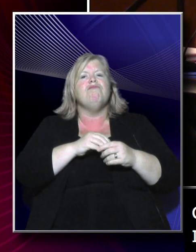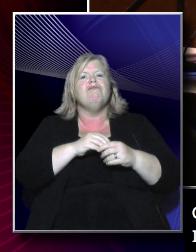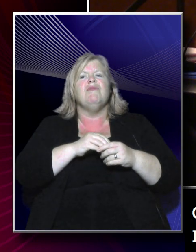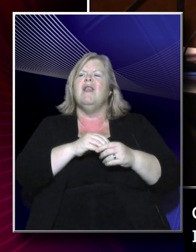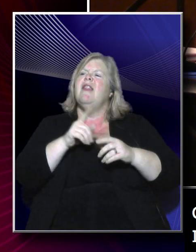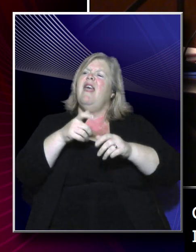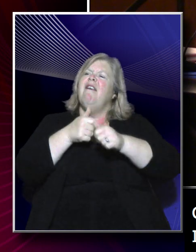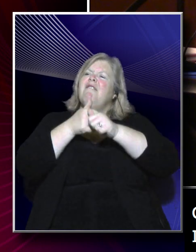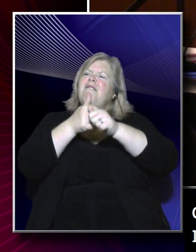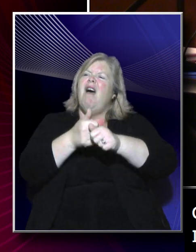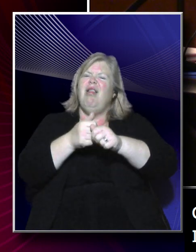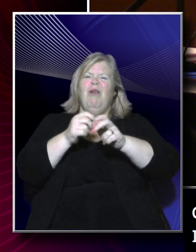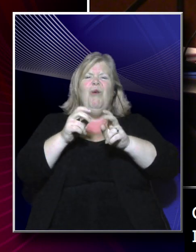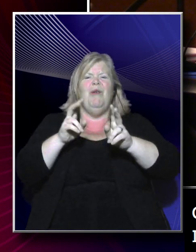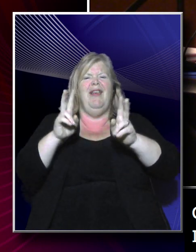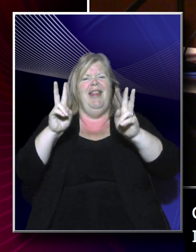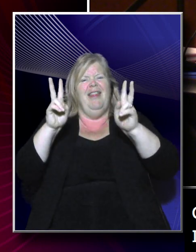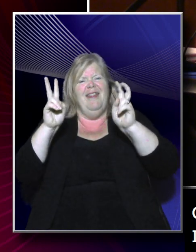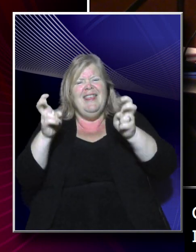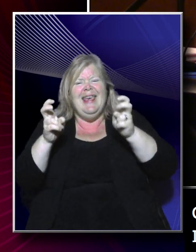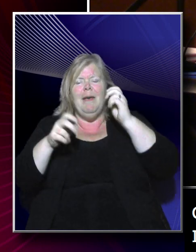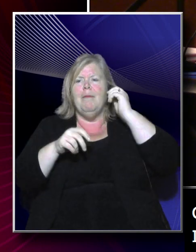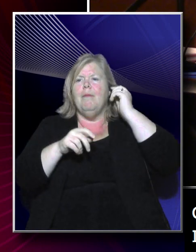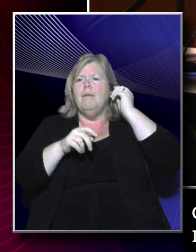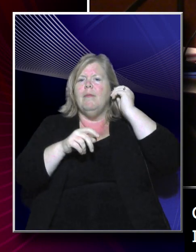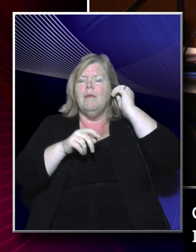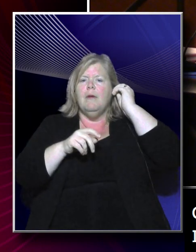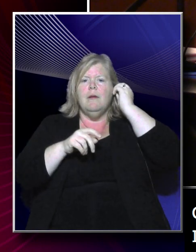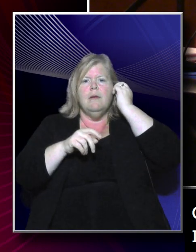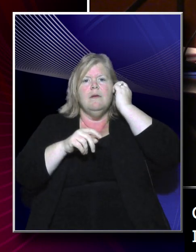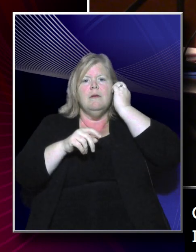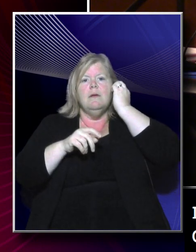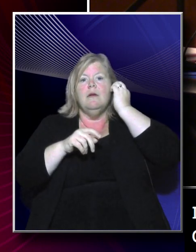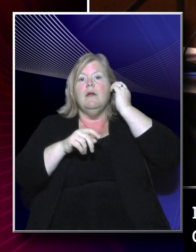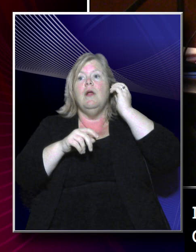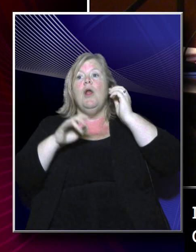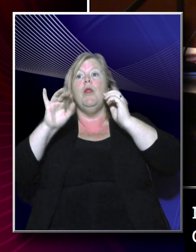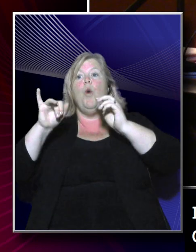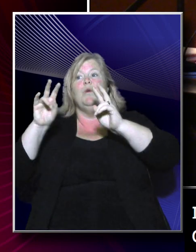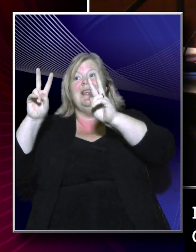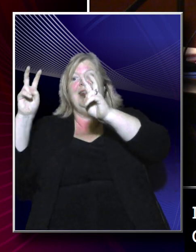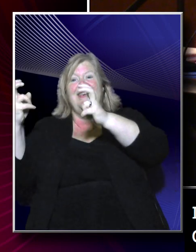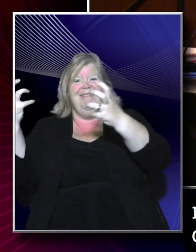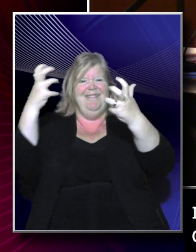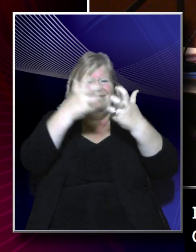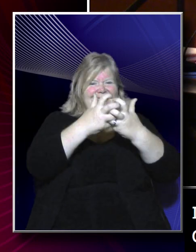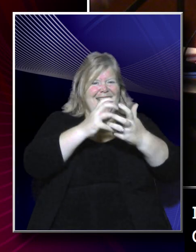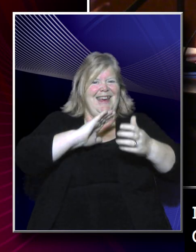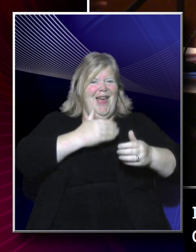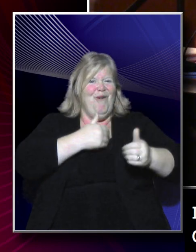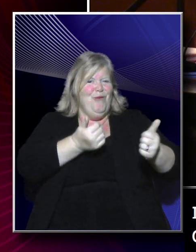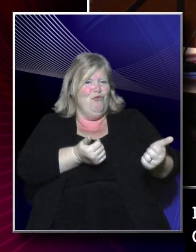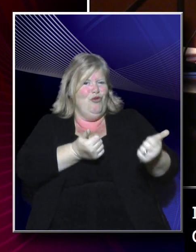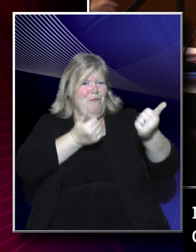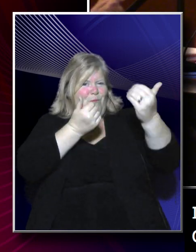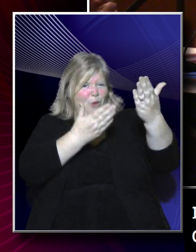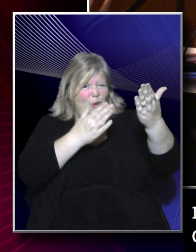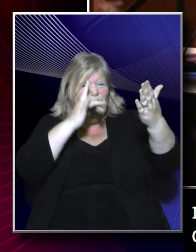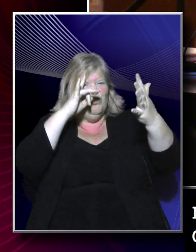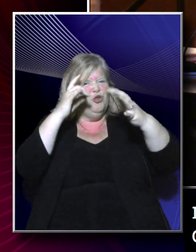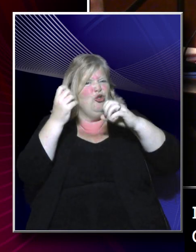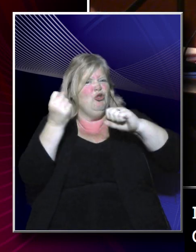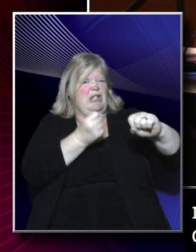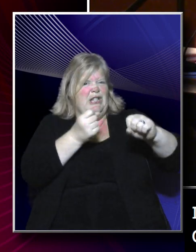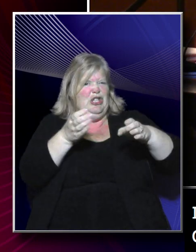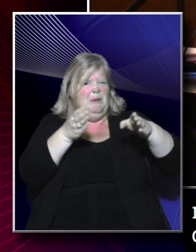themes, and they fit the themes with our proposed strategic priorities. So I'm going to run through those